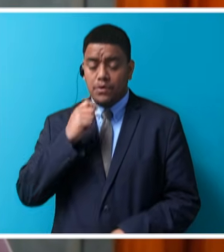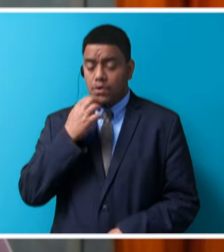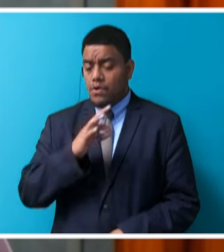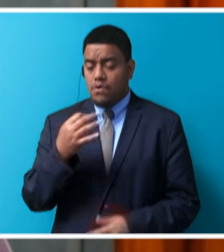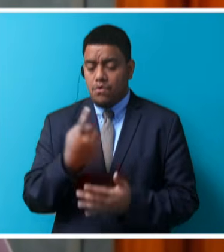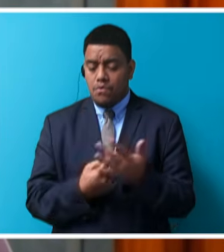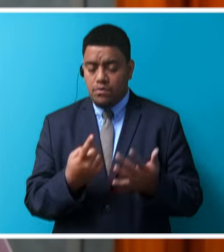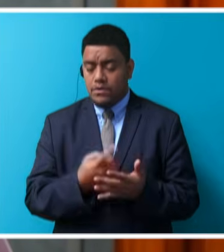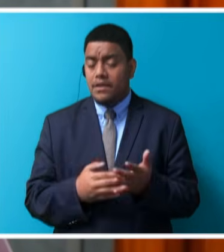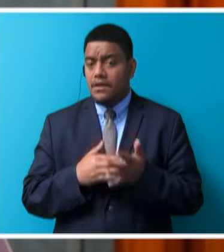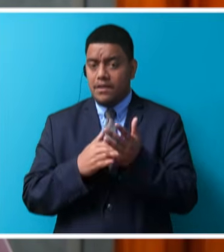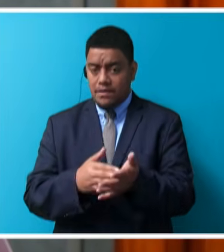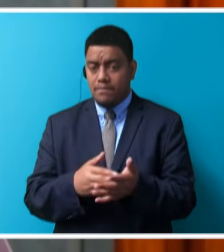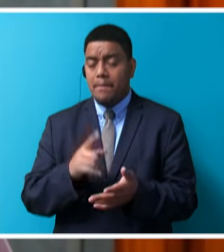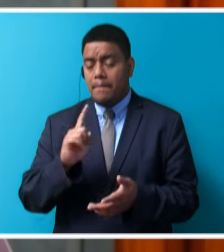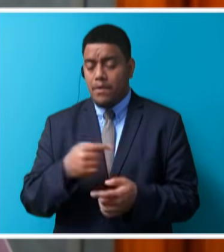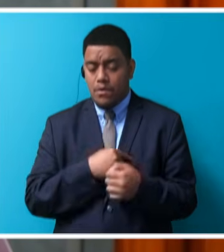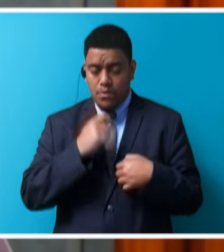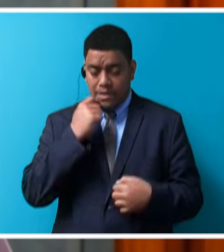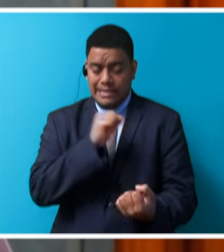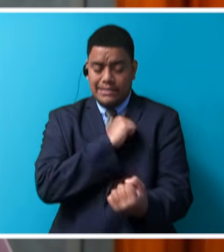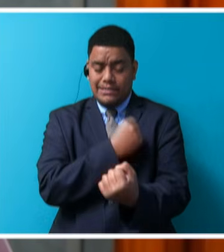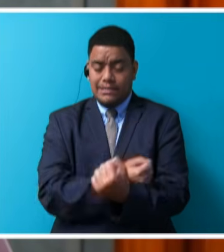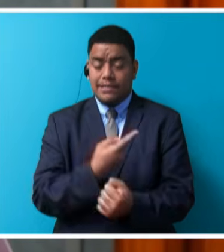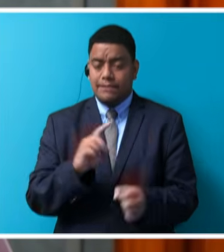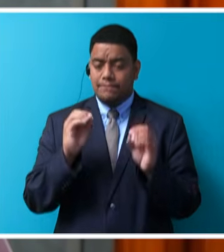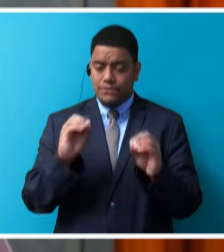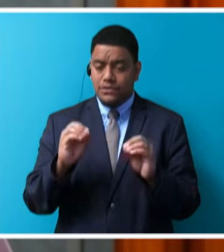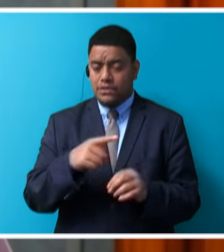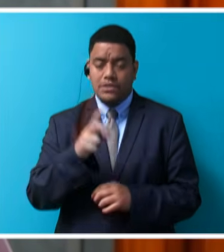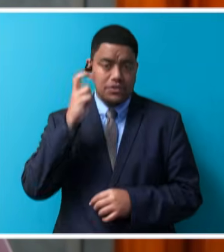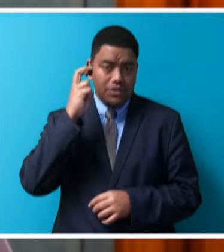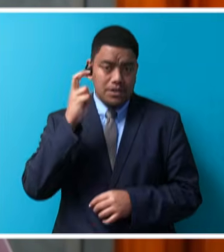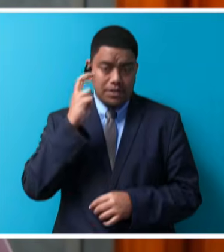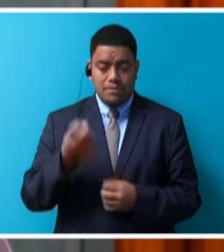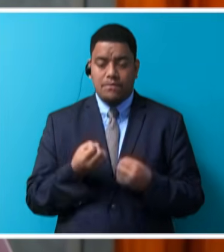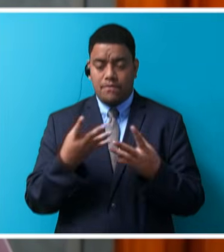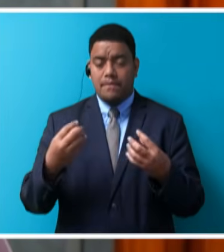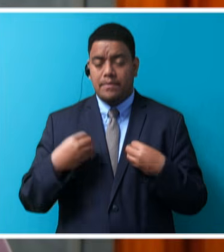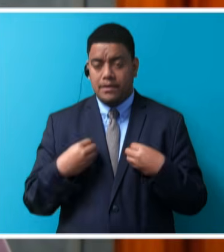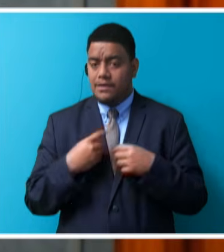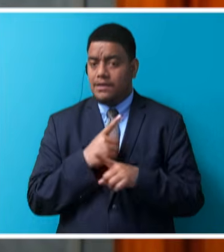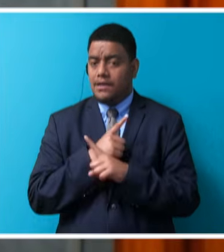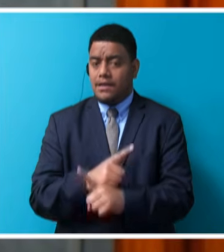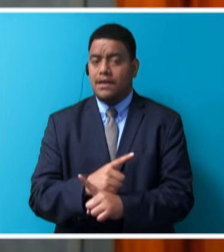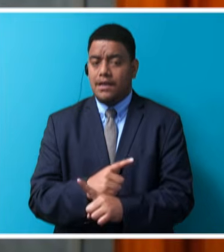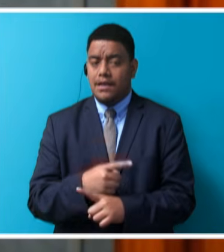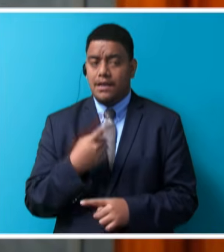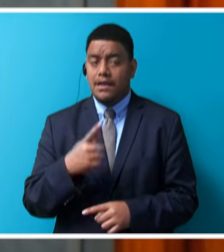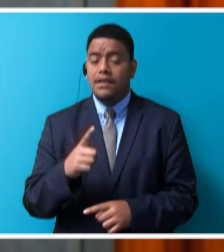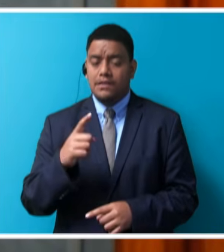distribute assistance. We will strengthen beneficiary screening, provide business guidance, and